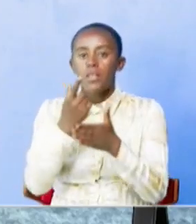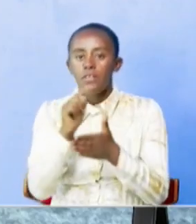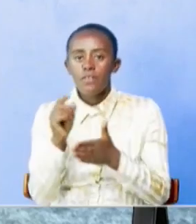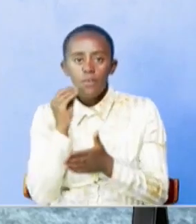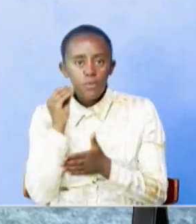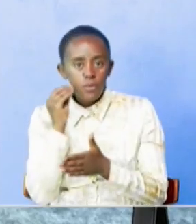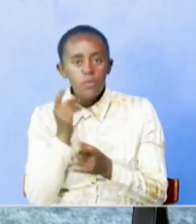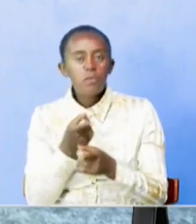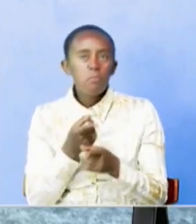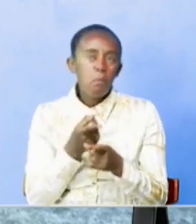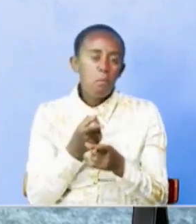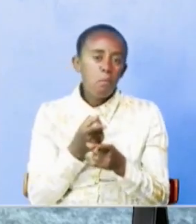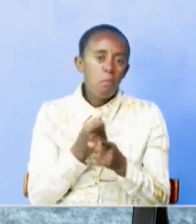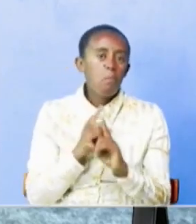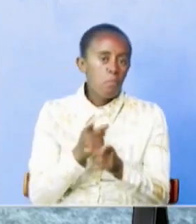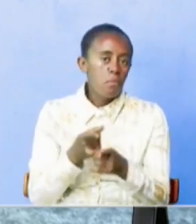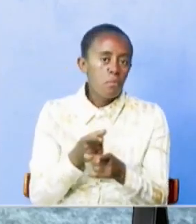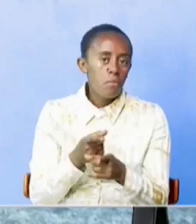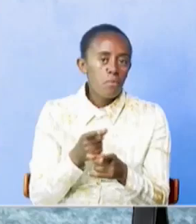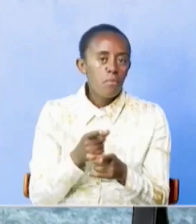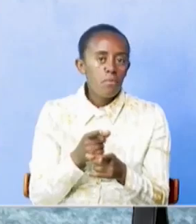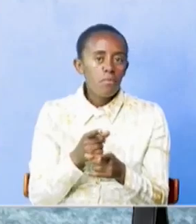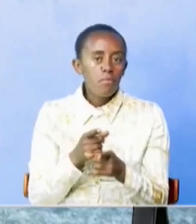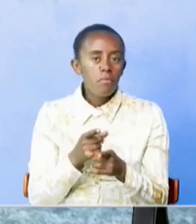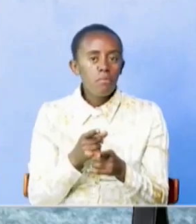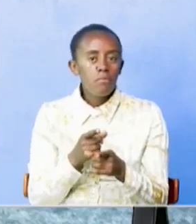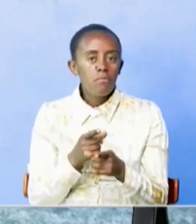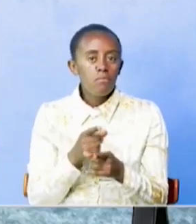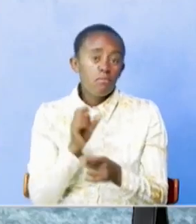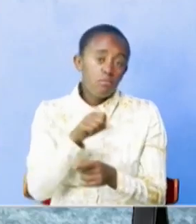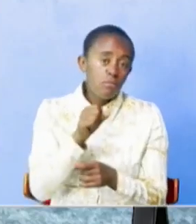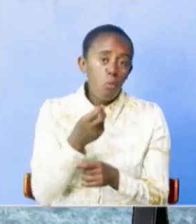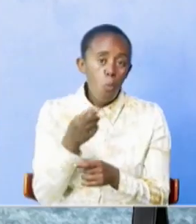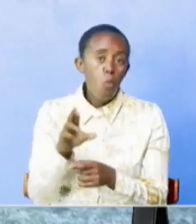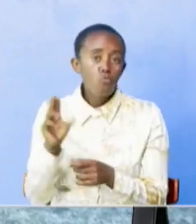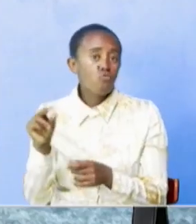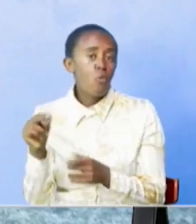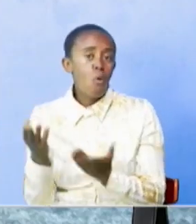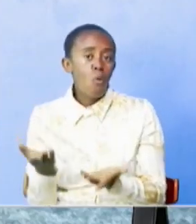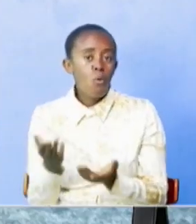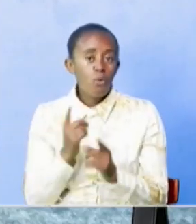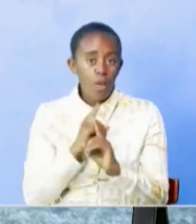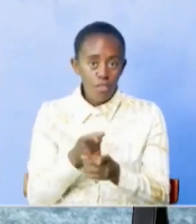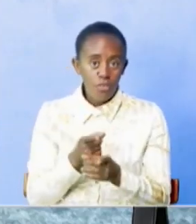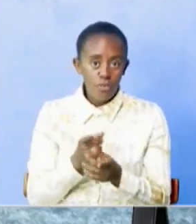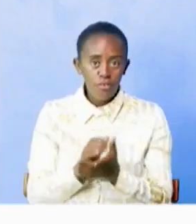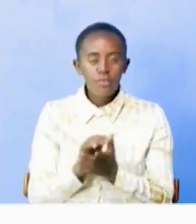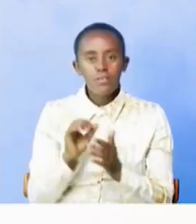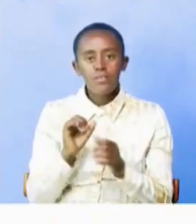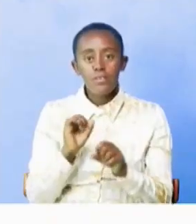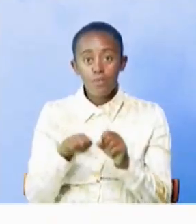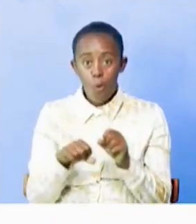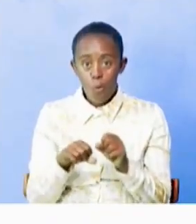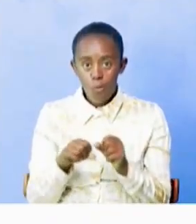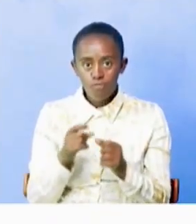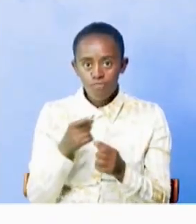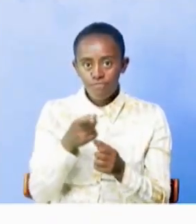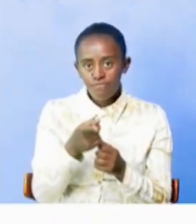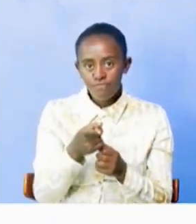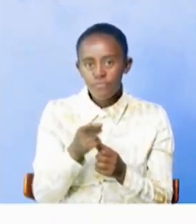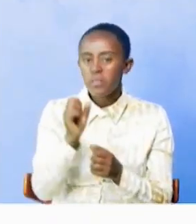The answer might be either of those two. It might be yes or it might be no. So it might